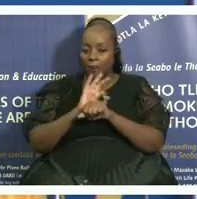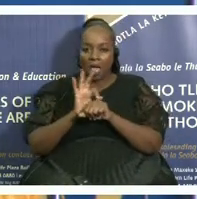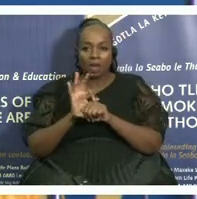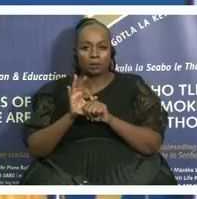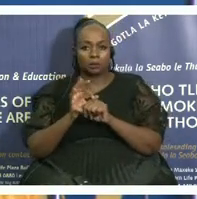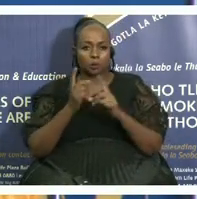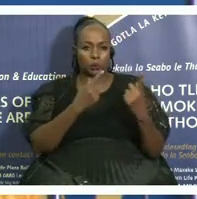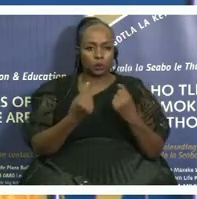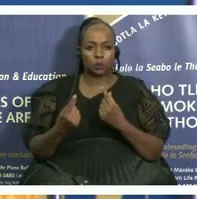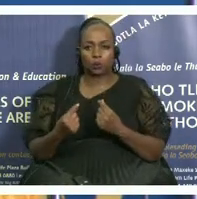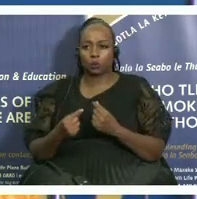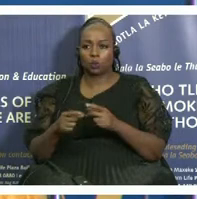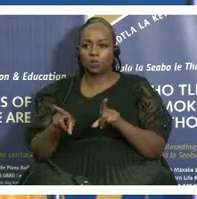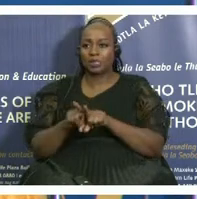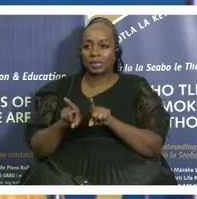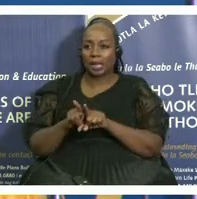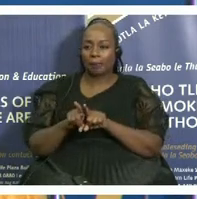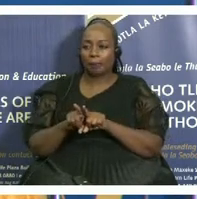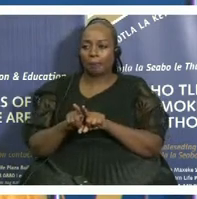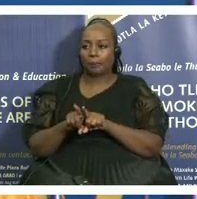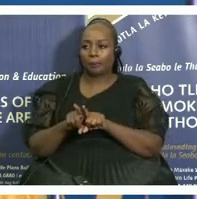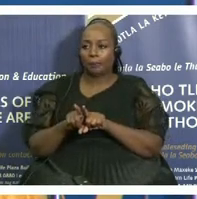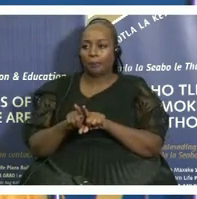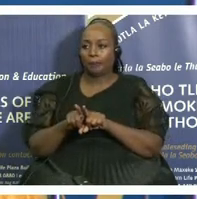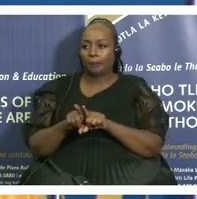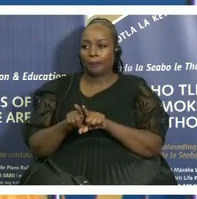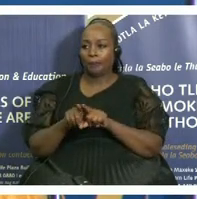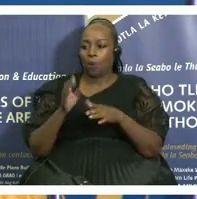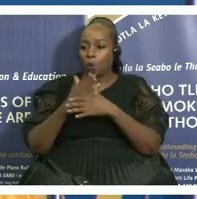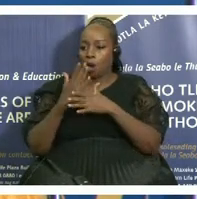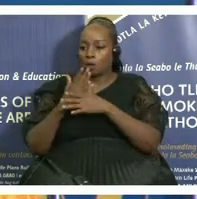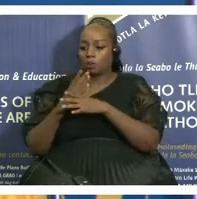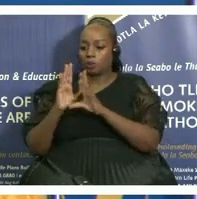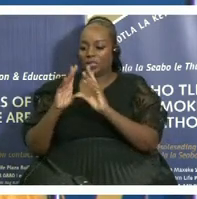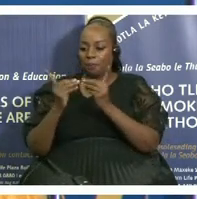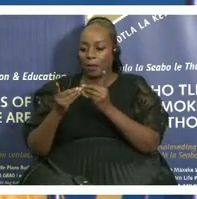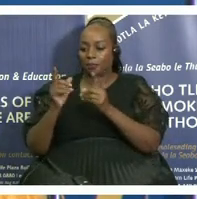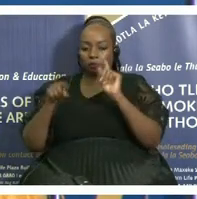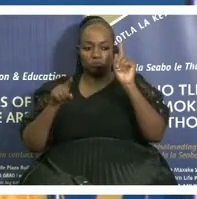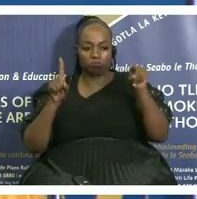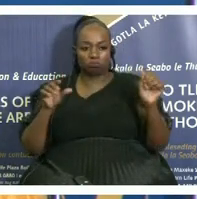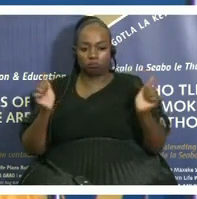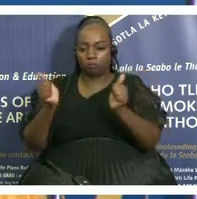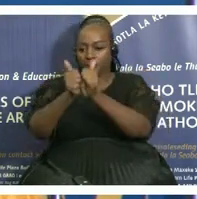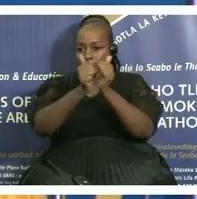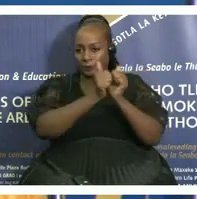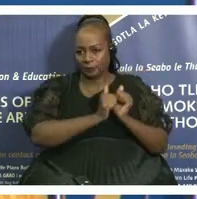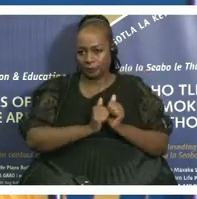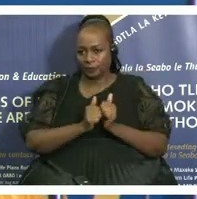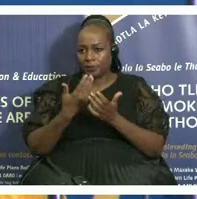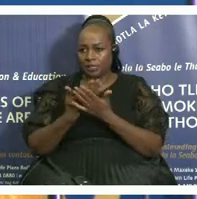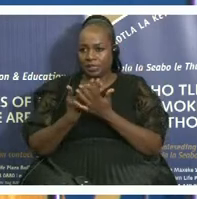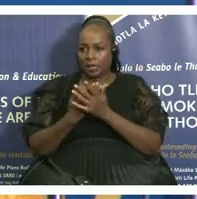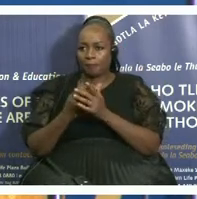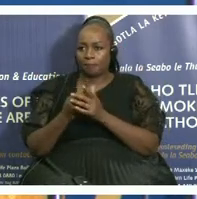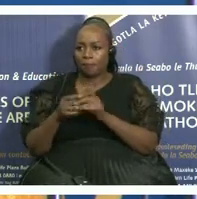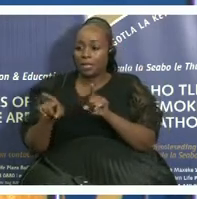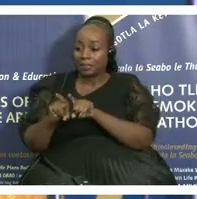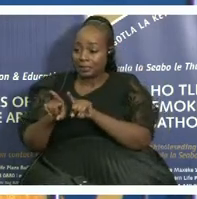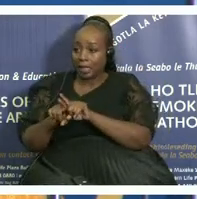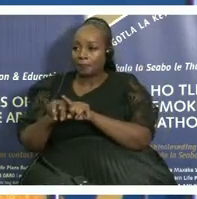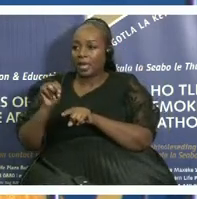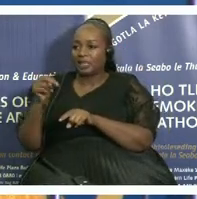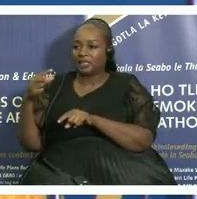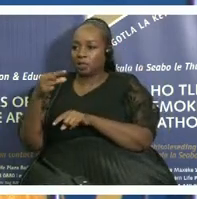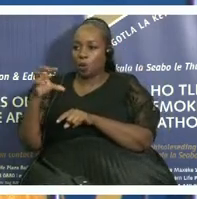other governmental and non-governmental institutions. We are allocating 30 million over the MTF period